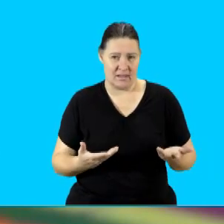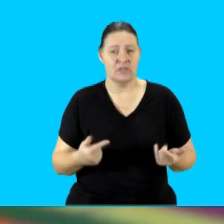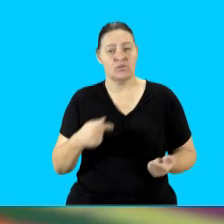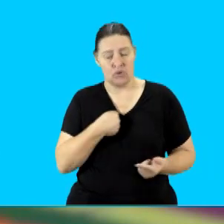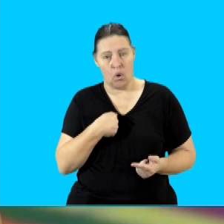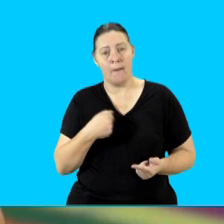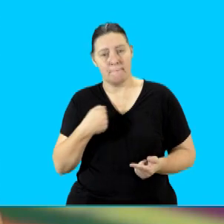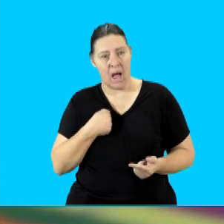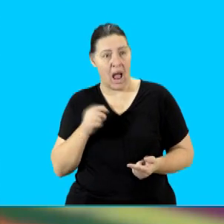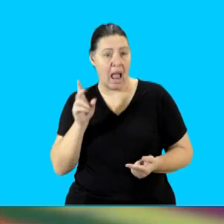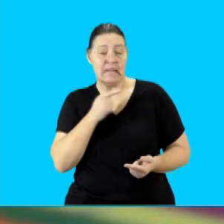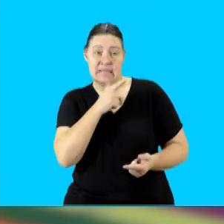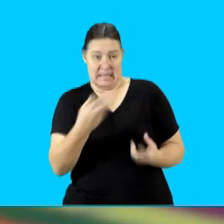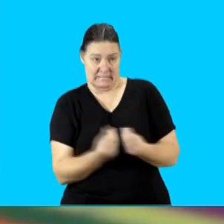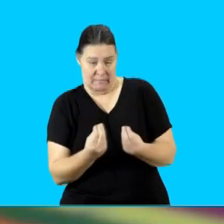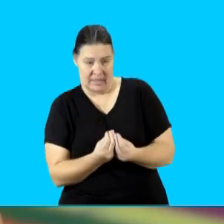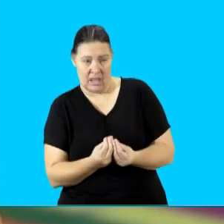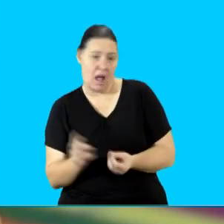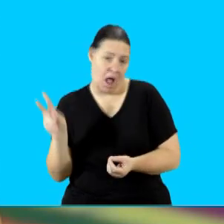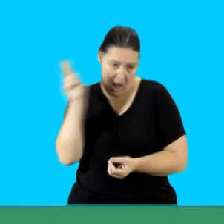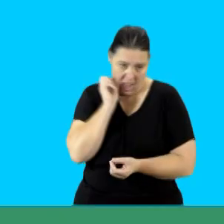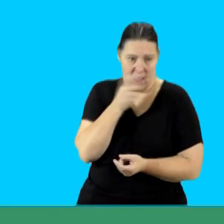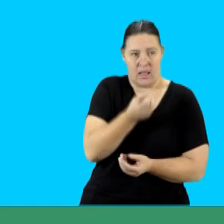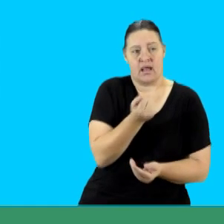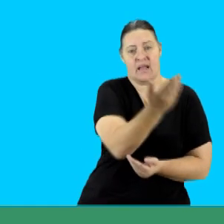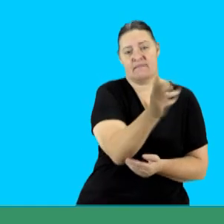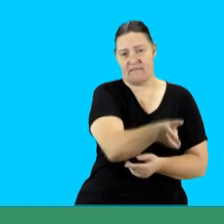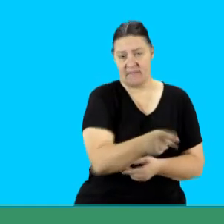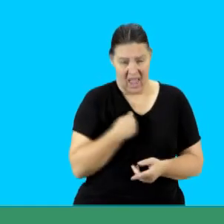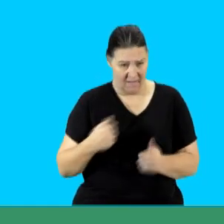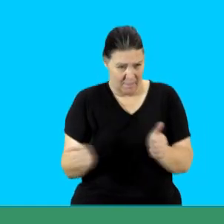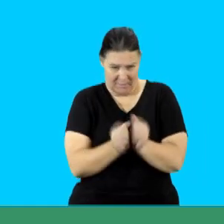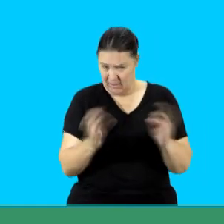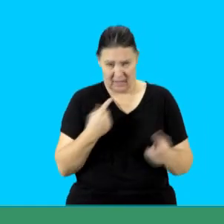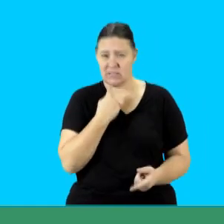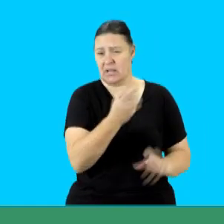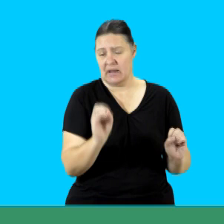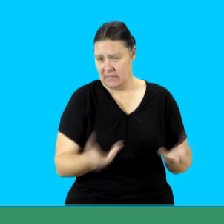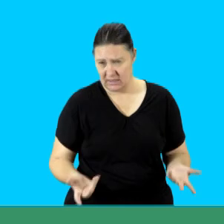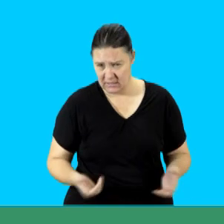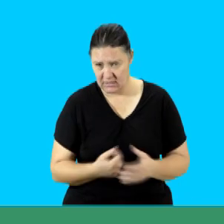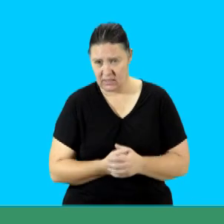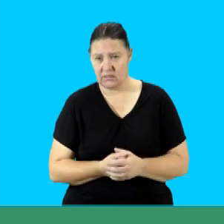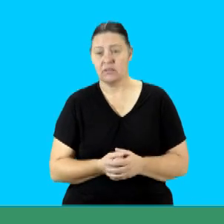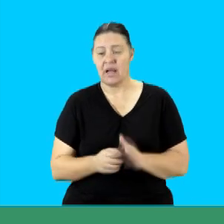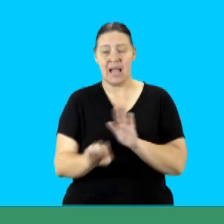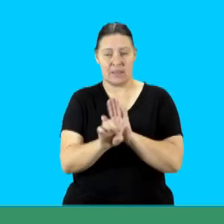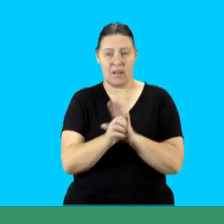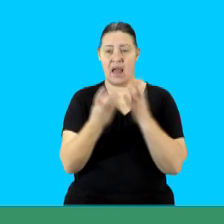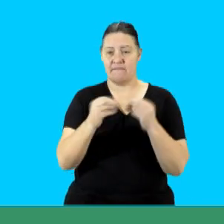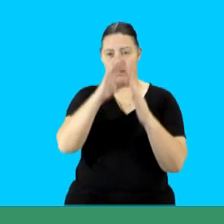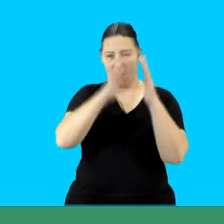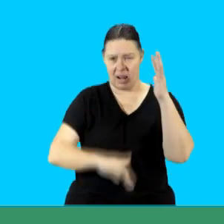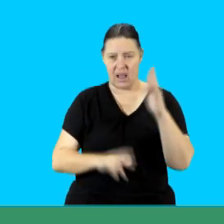your word can be taken or your voice can be heard. Now, these are examples of regulators. We have the